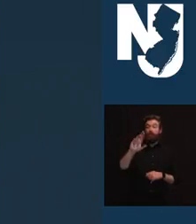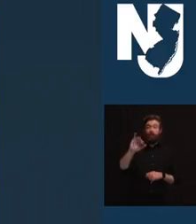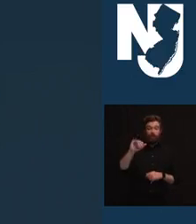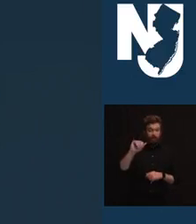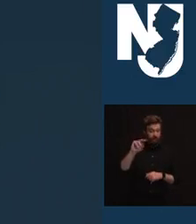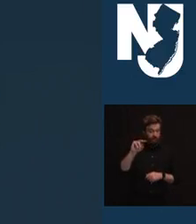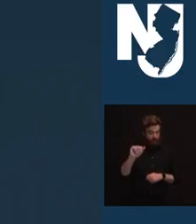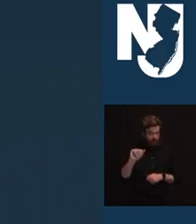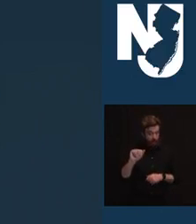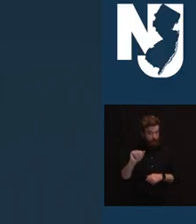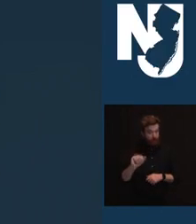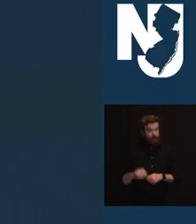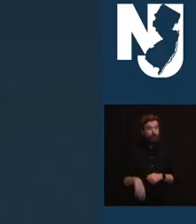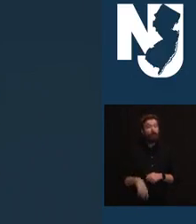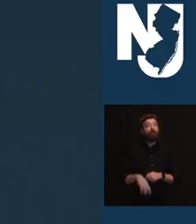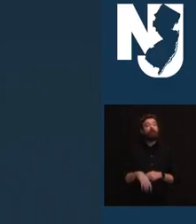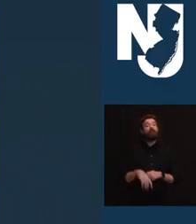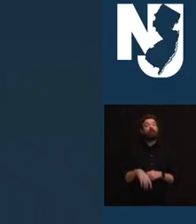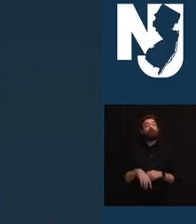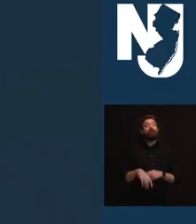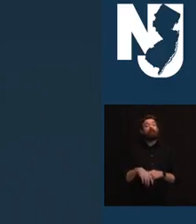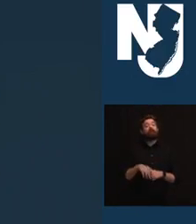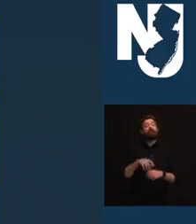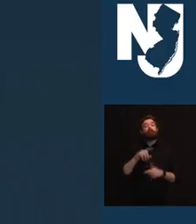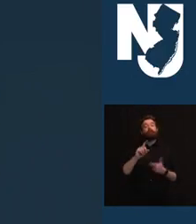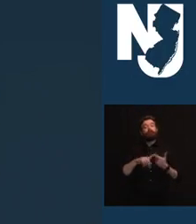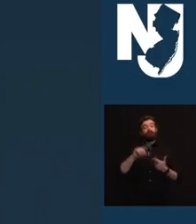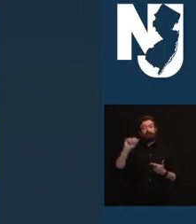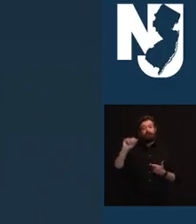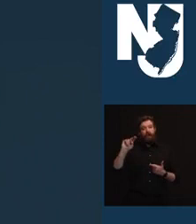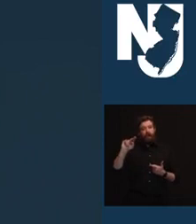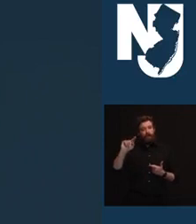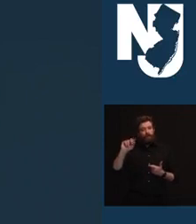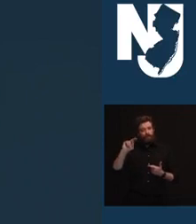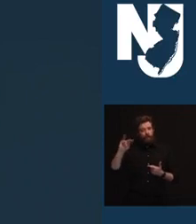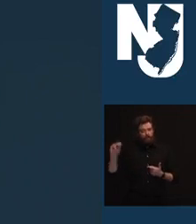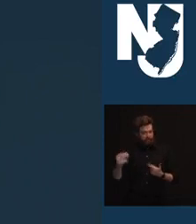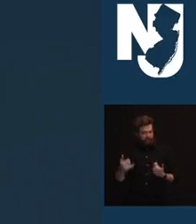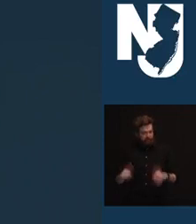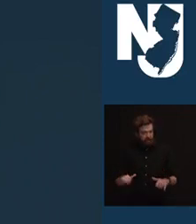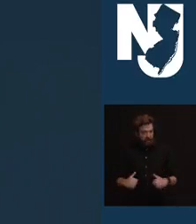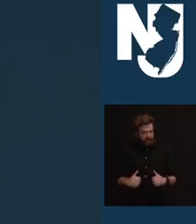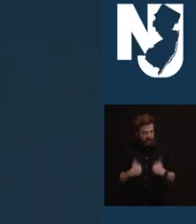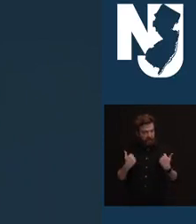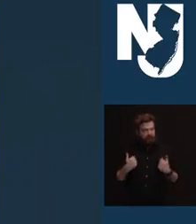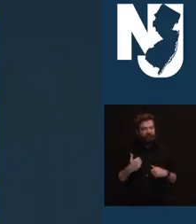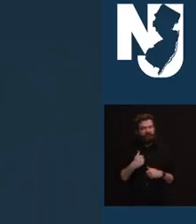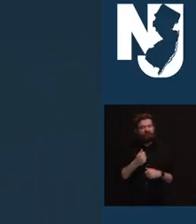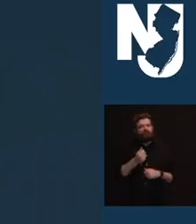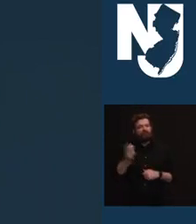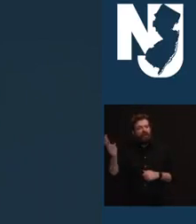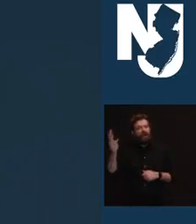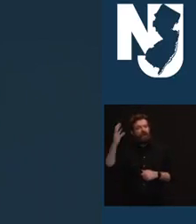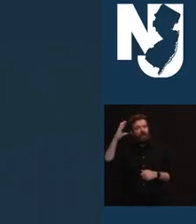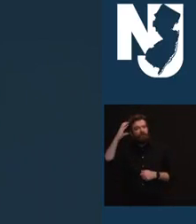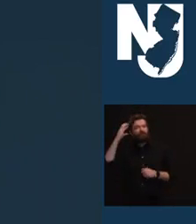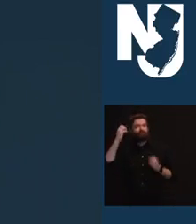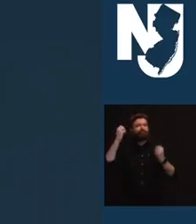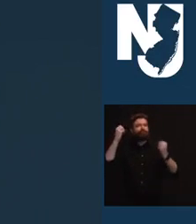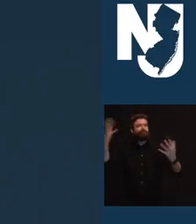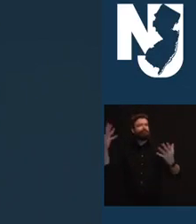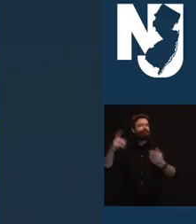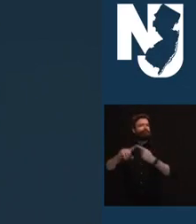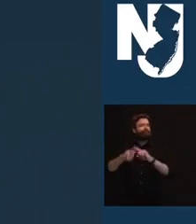he passed along a love of motorcycles. He's also survived by several cousins, along with numerous friends and colleagues from the